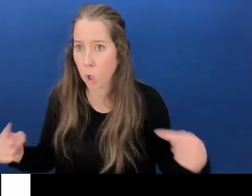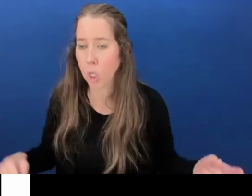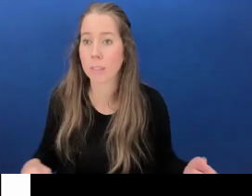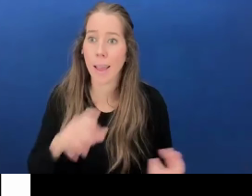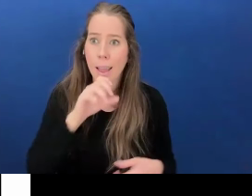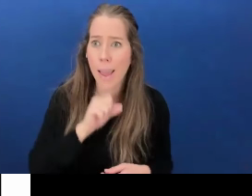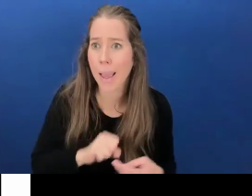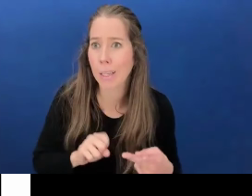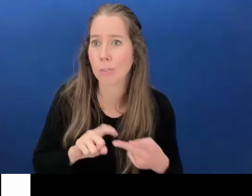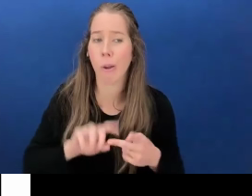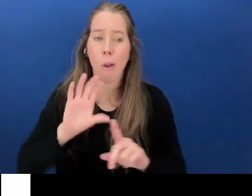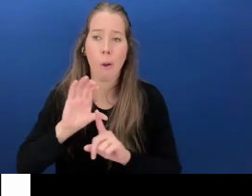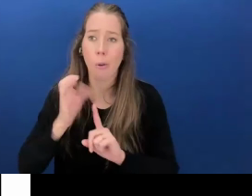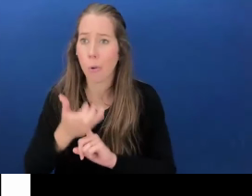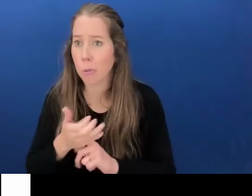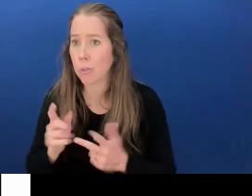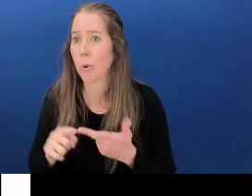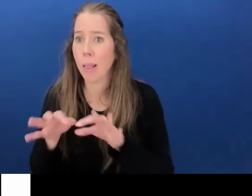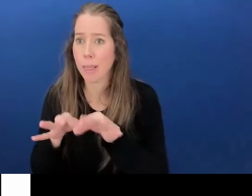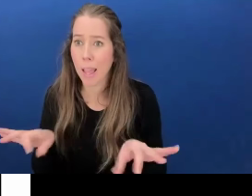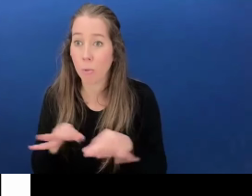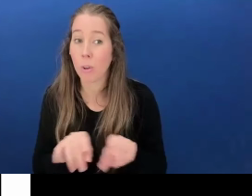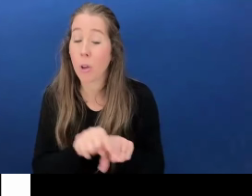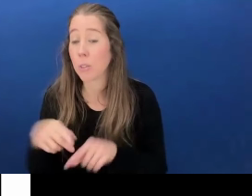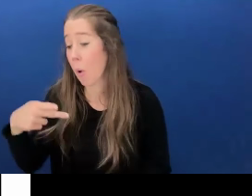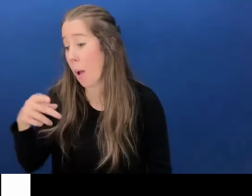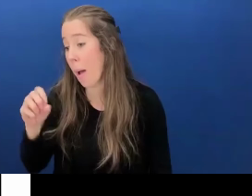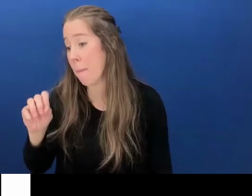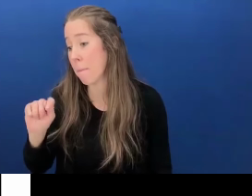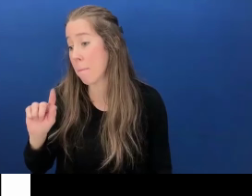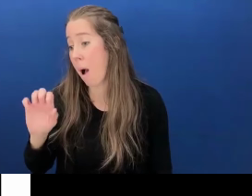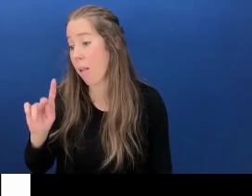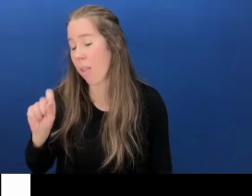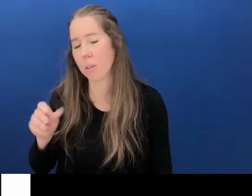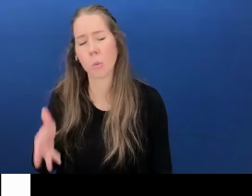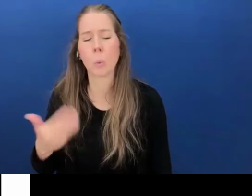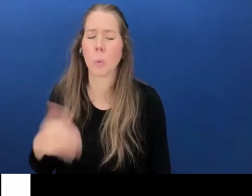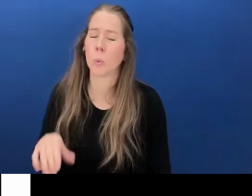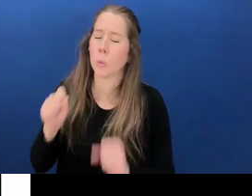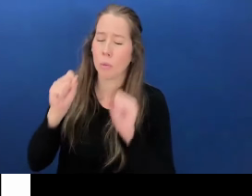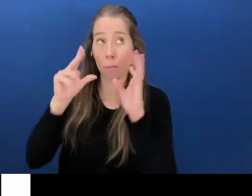culture and language. And the potlucks are awesome in those classes as well. So,